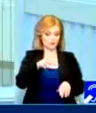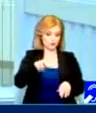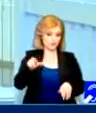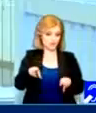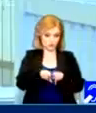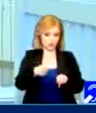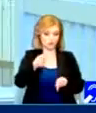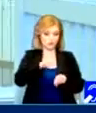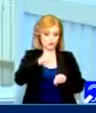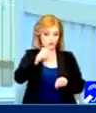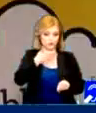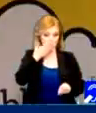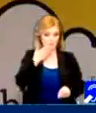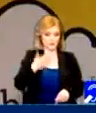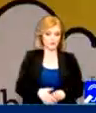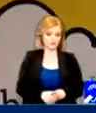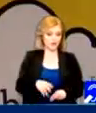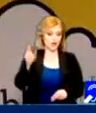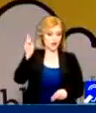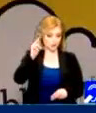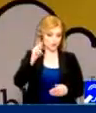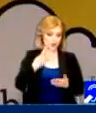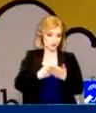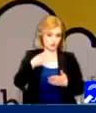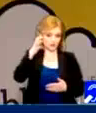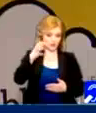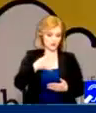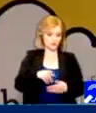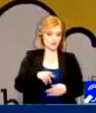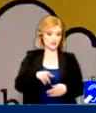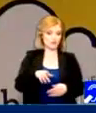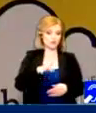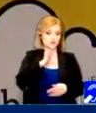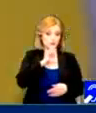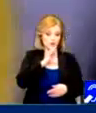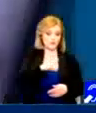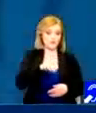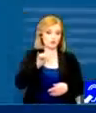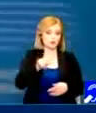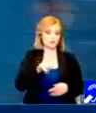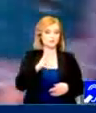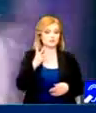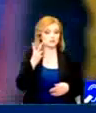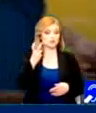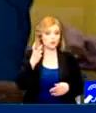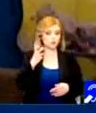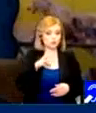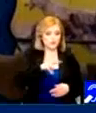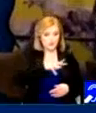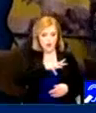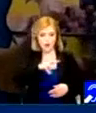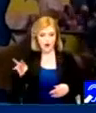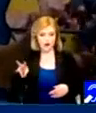smell everything. That's how they experience the world. Studiile științifice au demonstrat că îndrăgitele patrupede au între 200 și 300 de milioane de